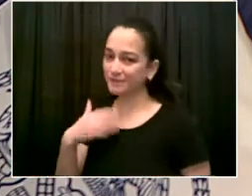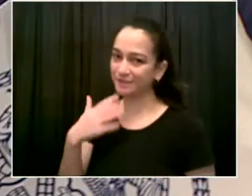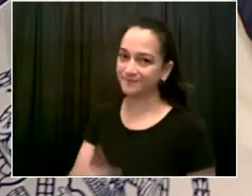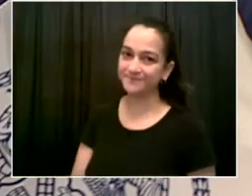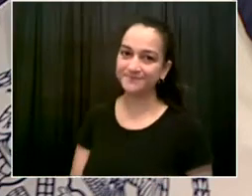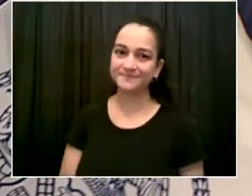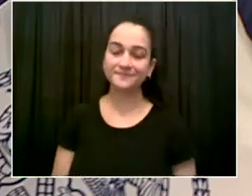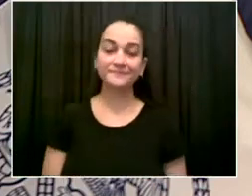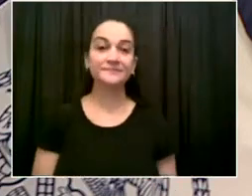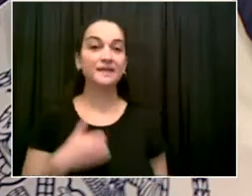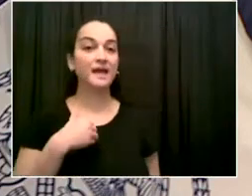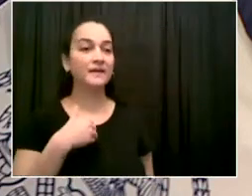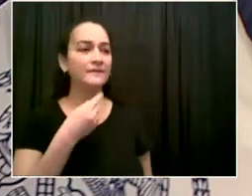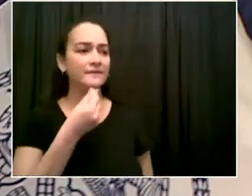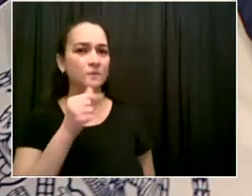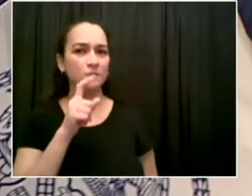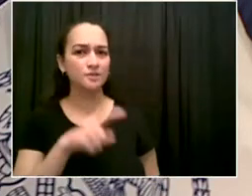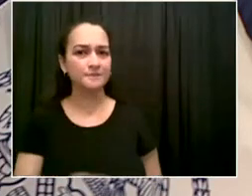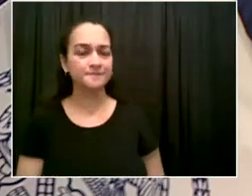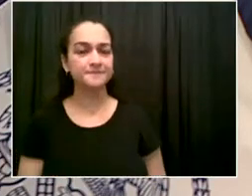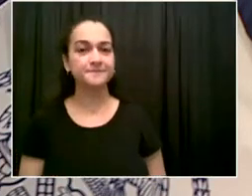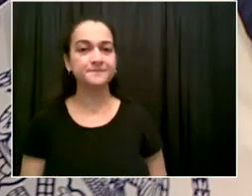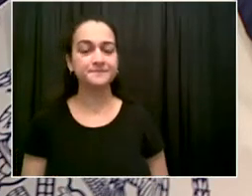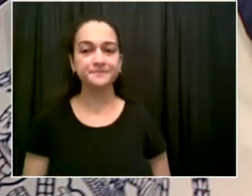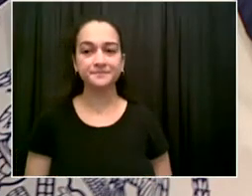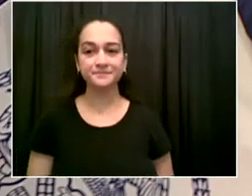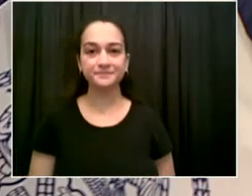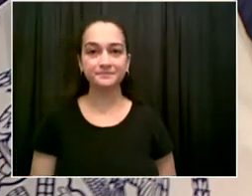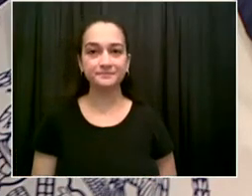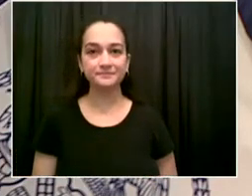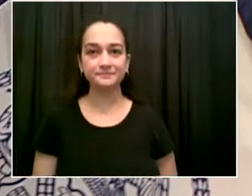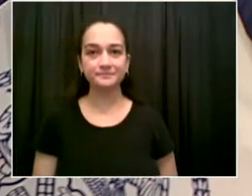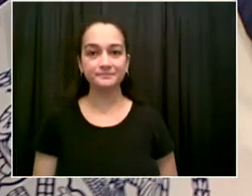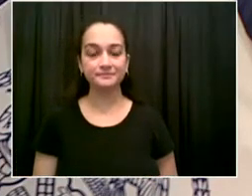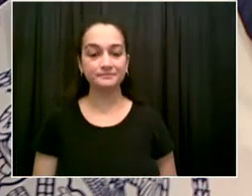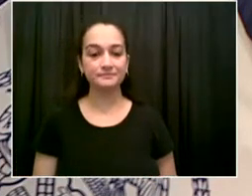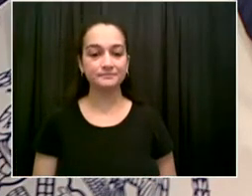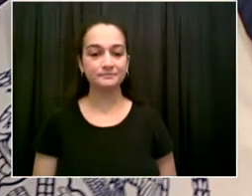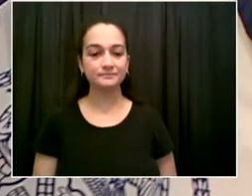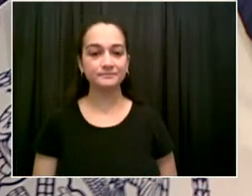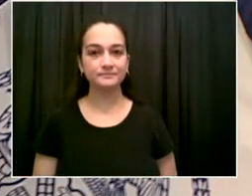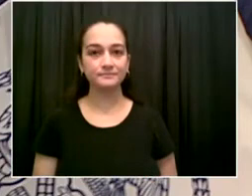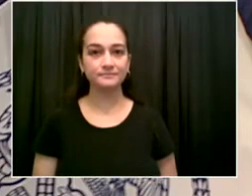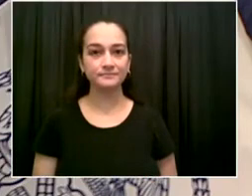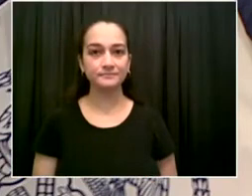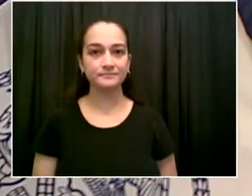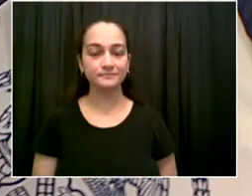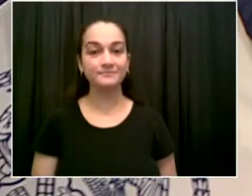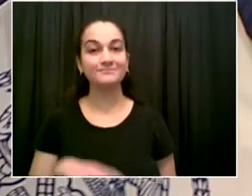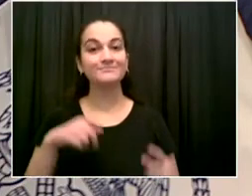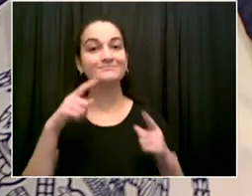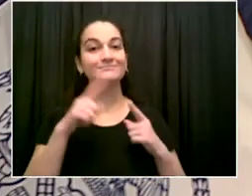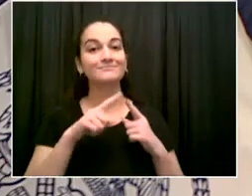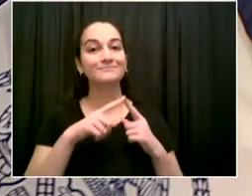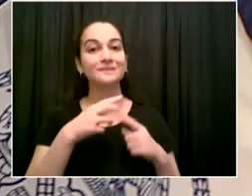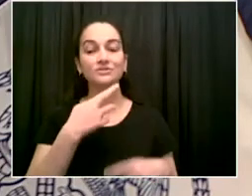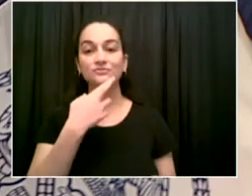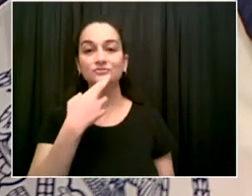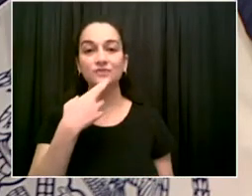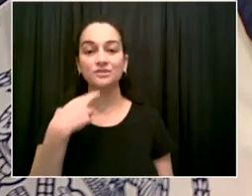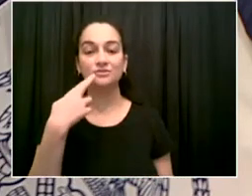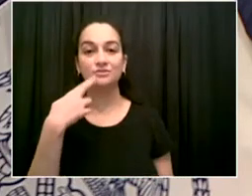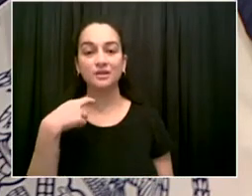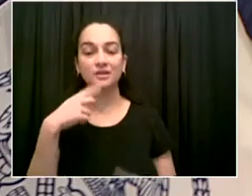is a lawsuit that was filed by restaurant owners against your